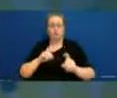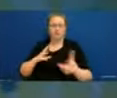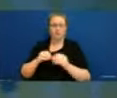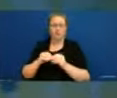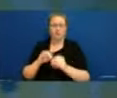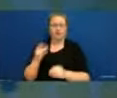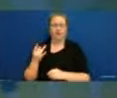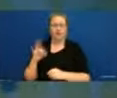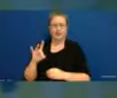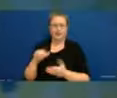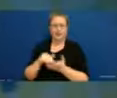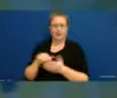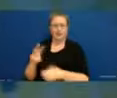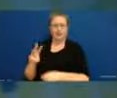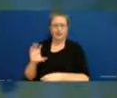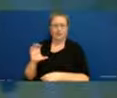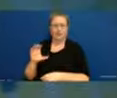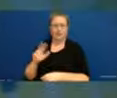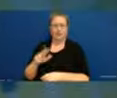capacity in our system is